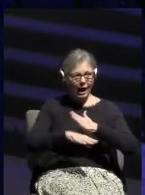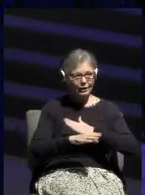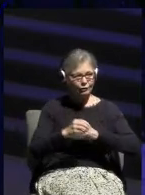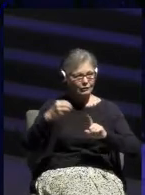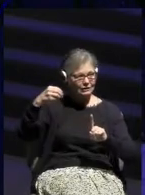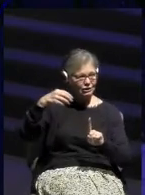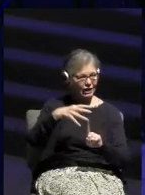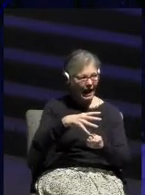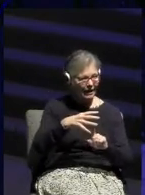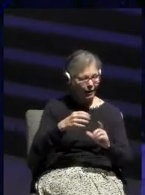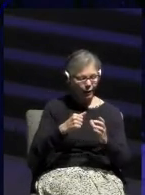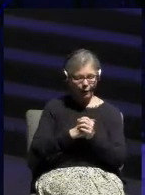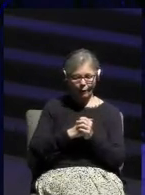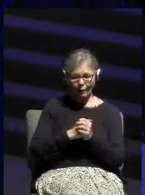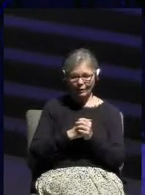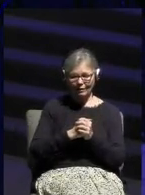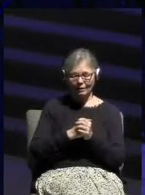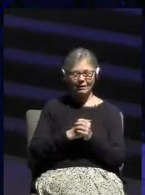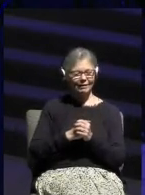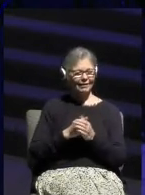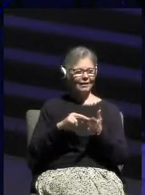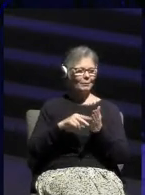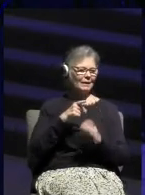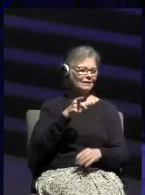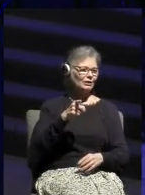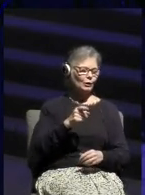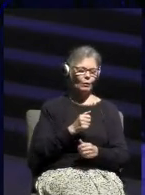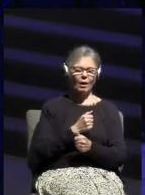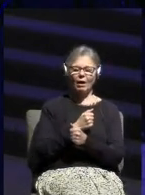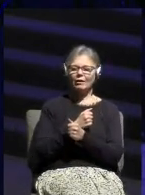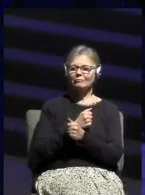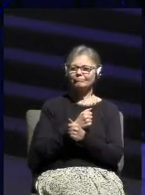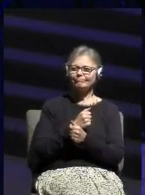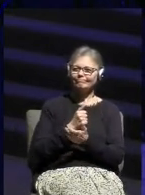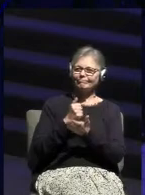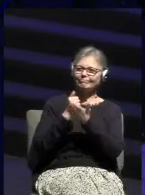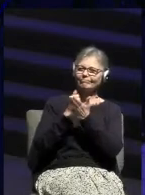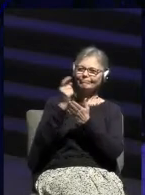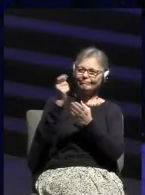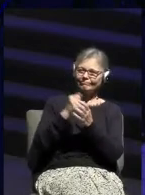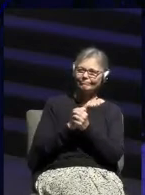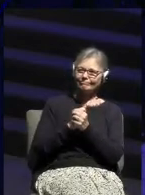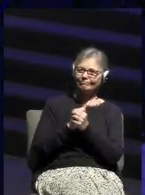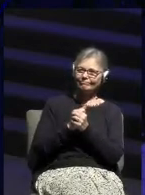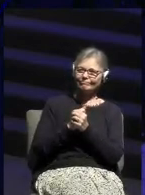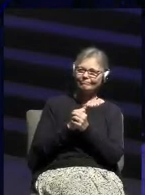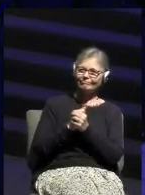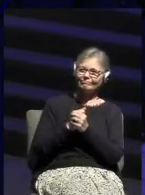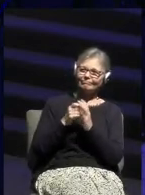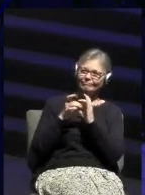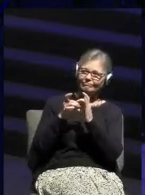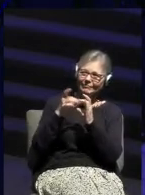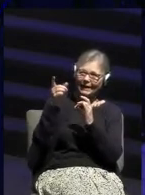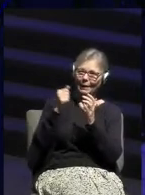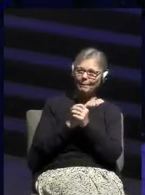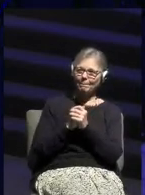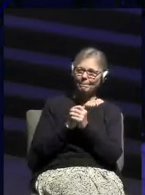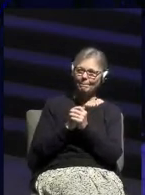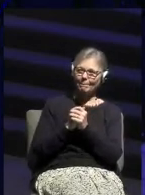what we're seeing is, man, we're living our life in position under God.